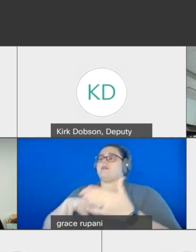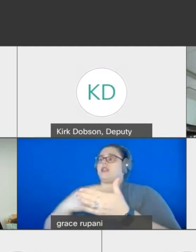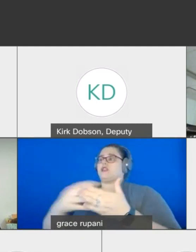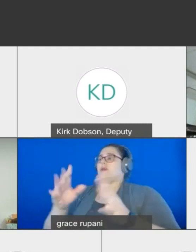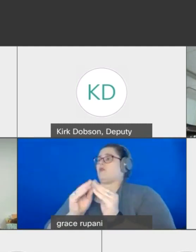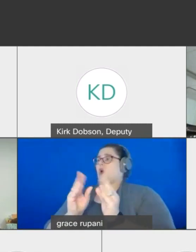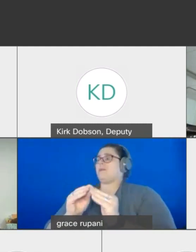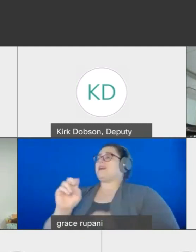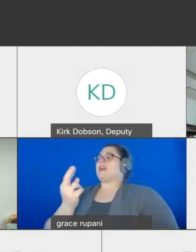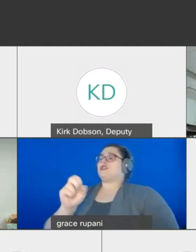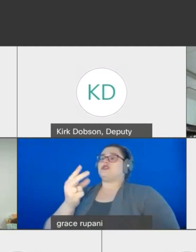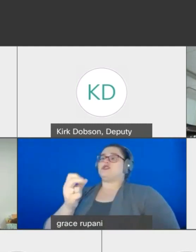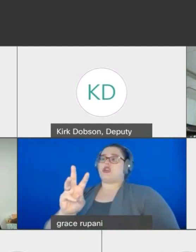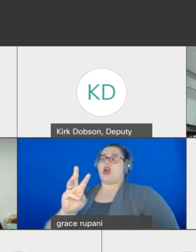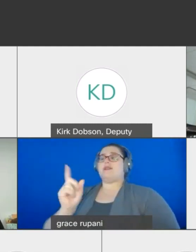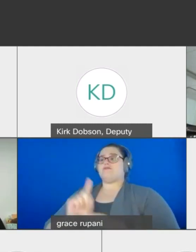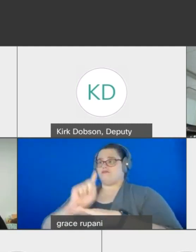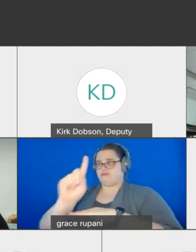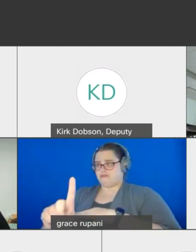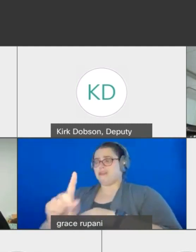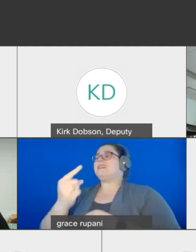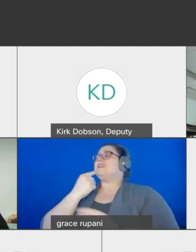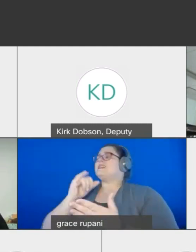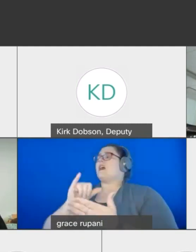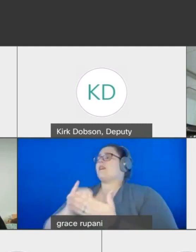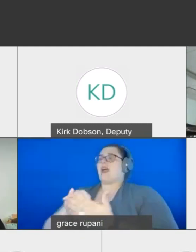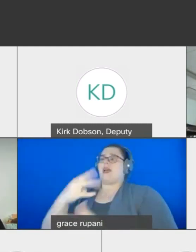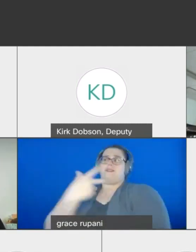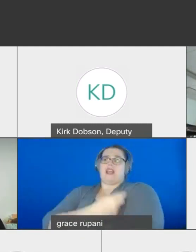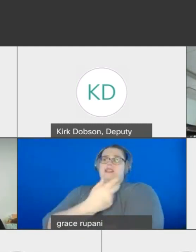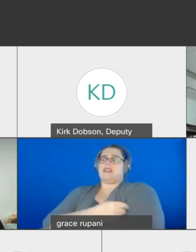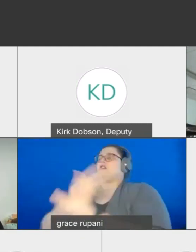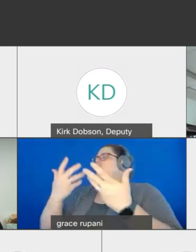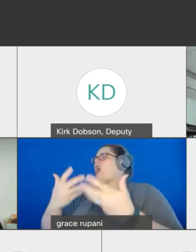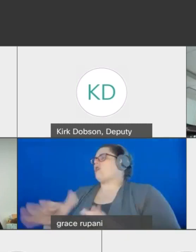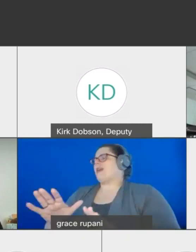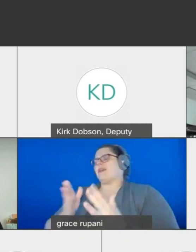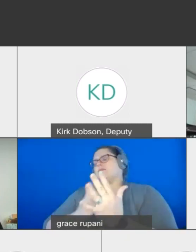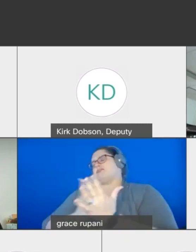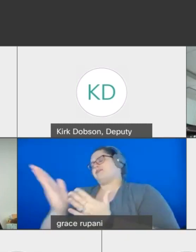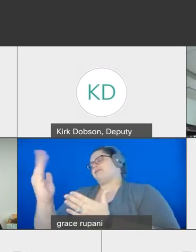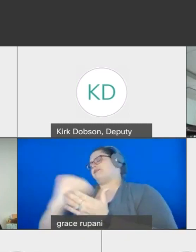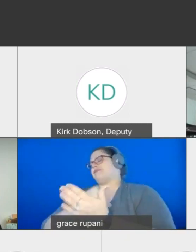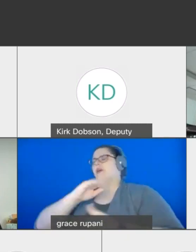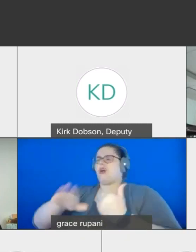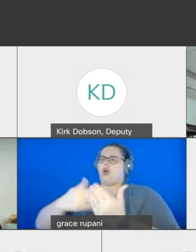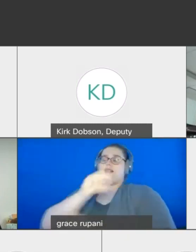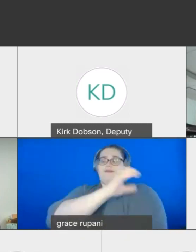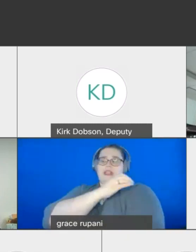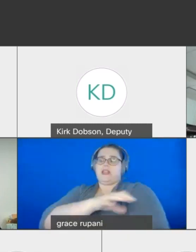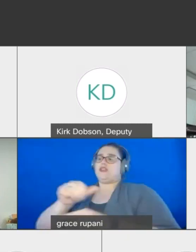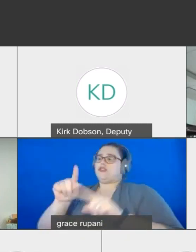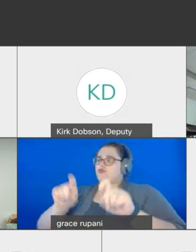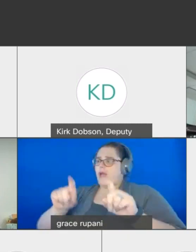general answer was the fact that the vaccine had gone through all of its clinical trials, and that the way